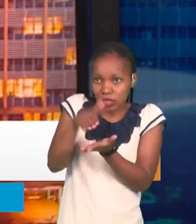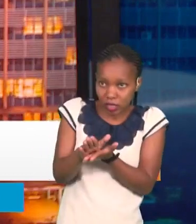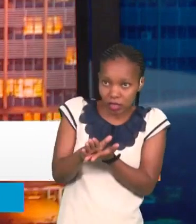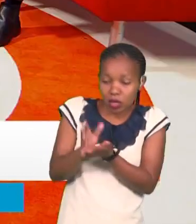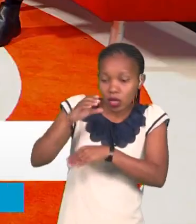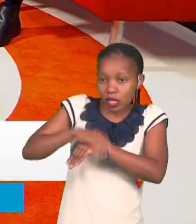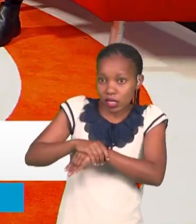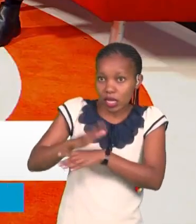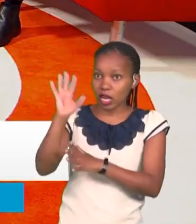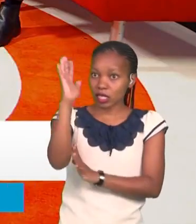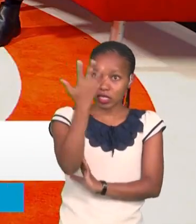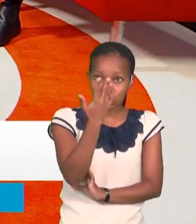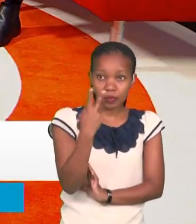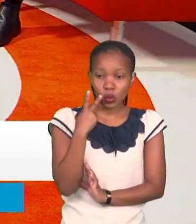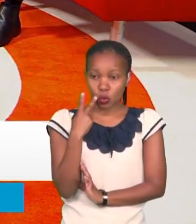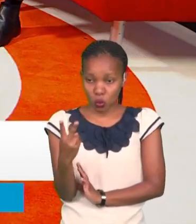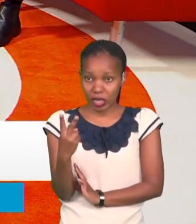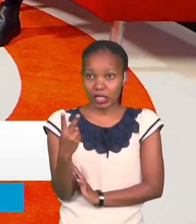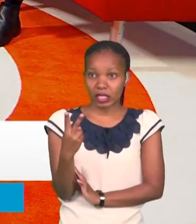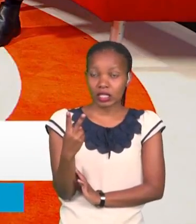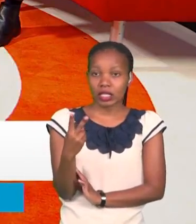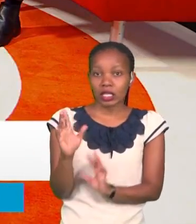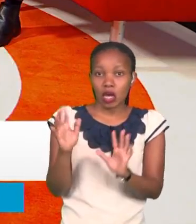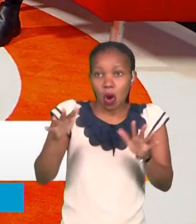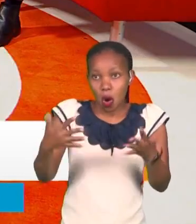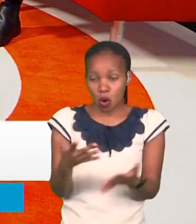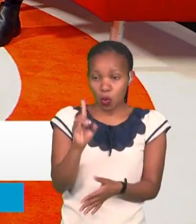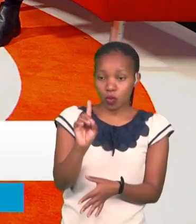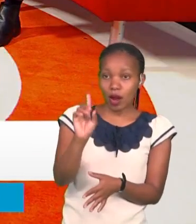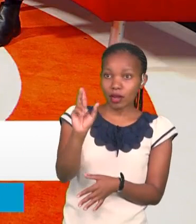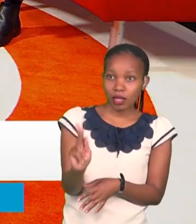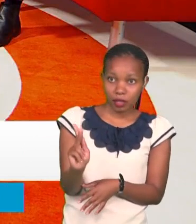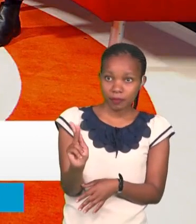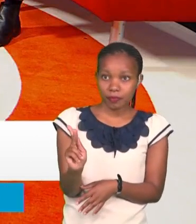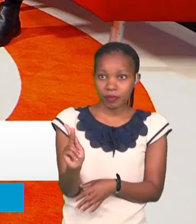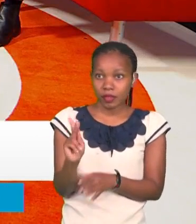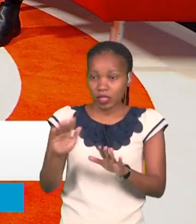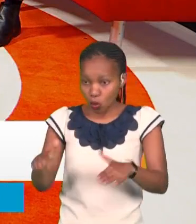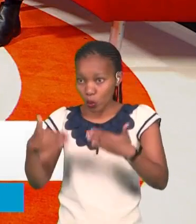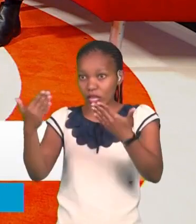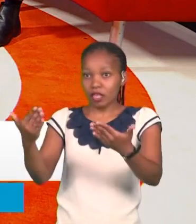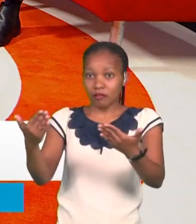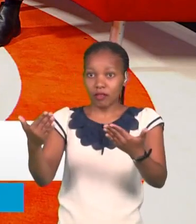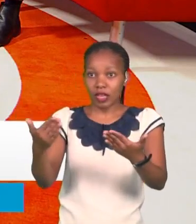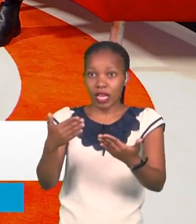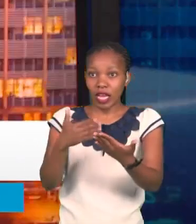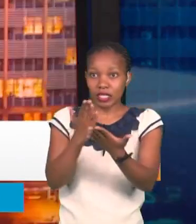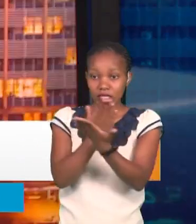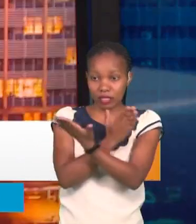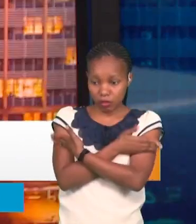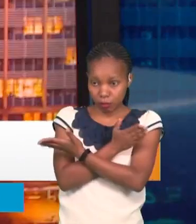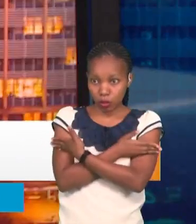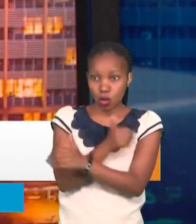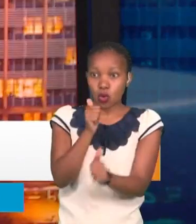tree with 200 shillings or with 1,000. We even will give you a franchise that we used